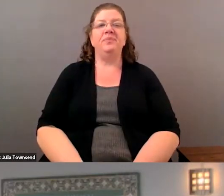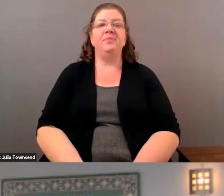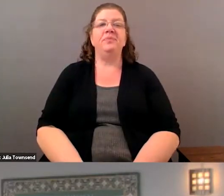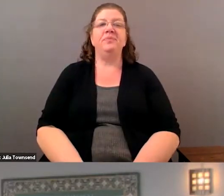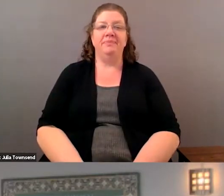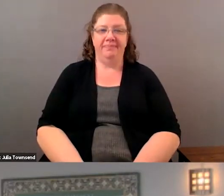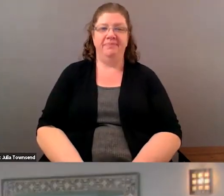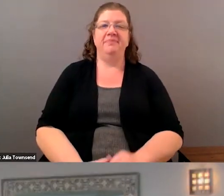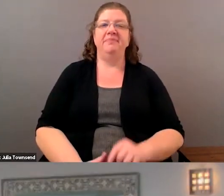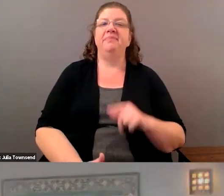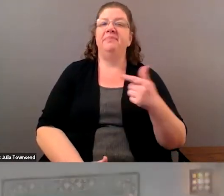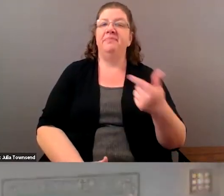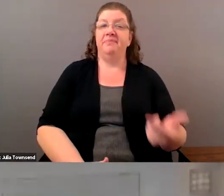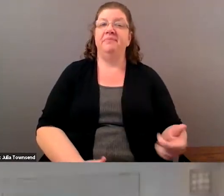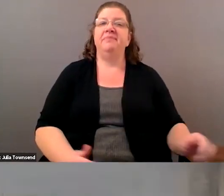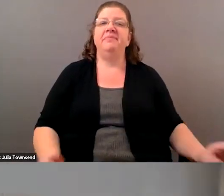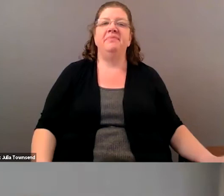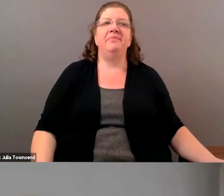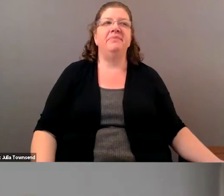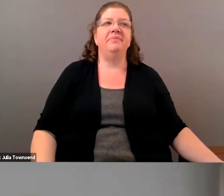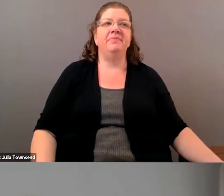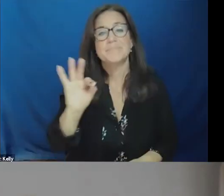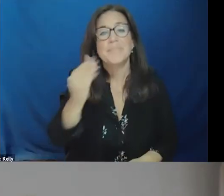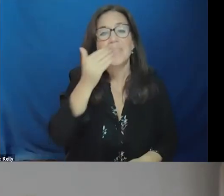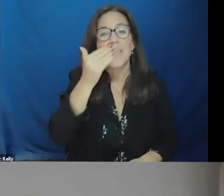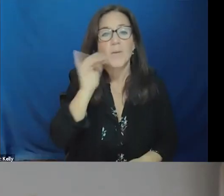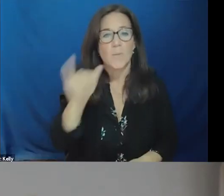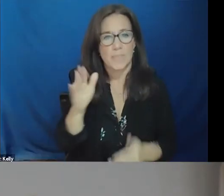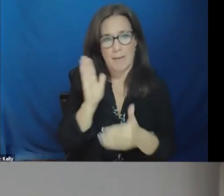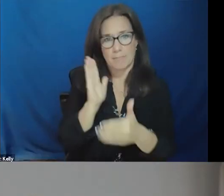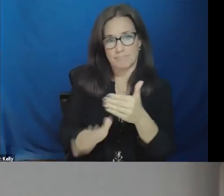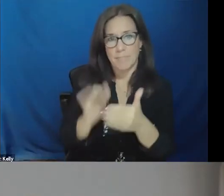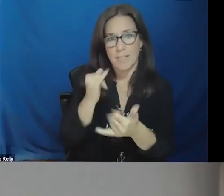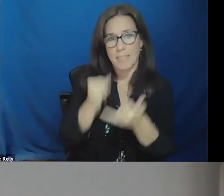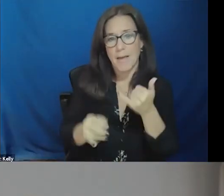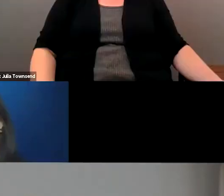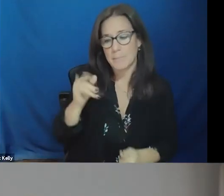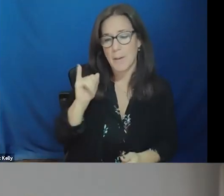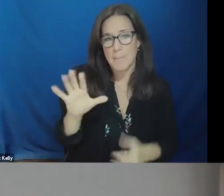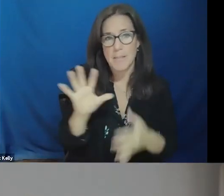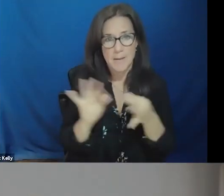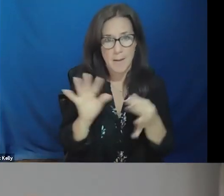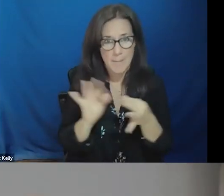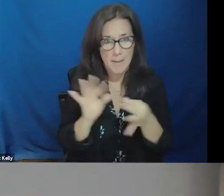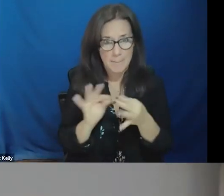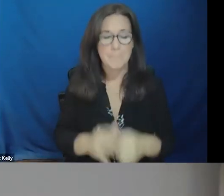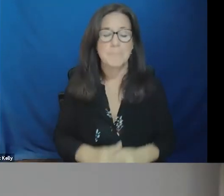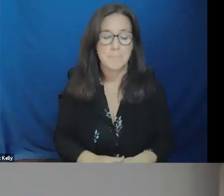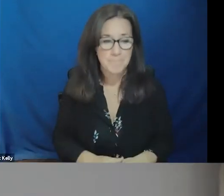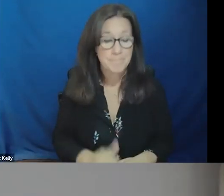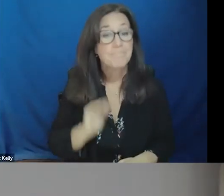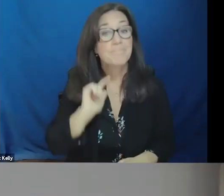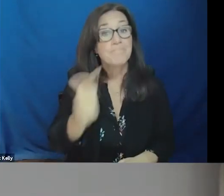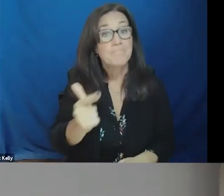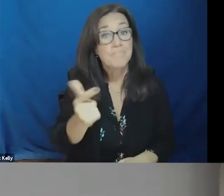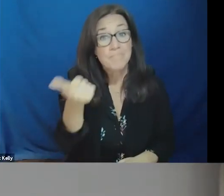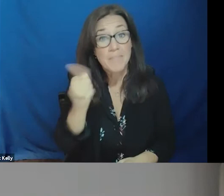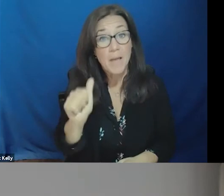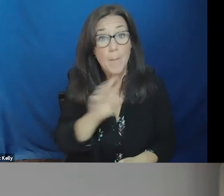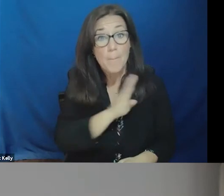Thank you. And that concludes public comment on this item. Thank you so much. Board members, any questions or